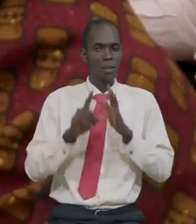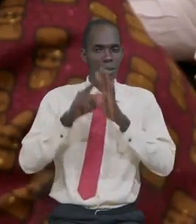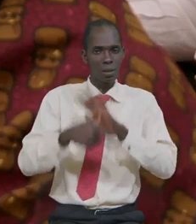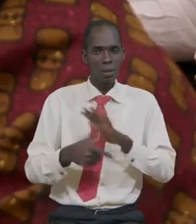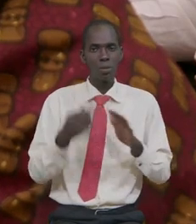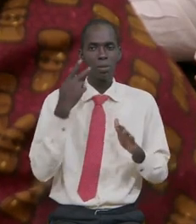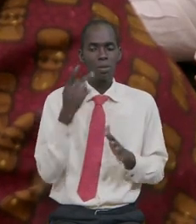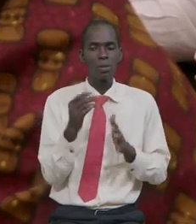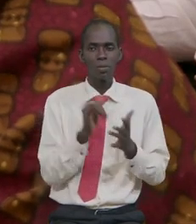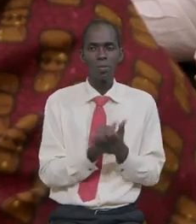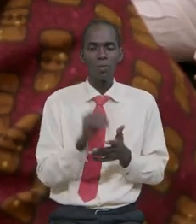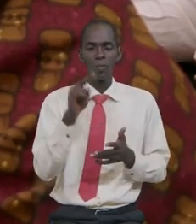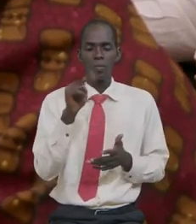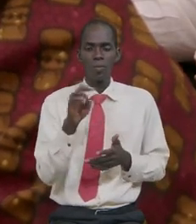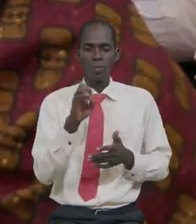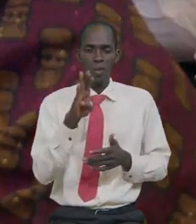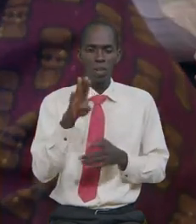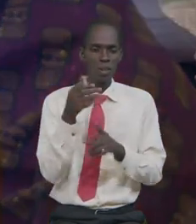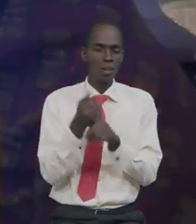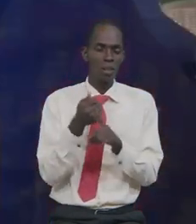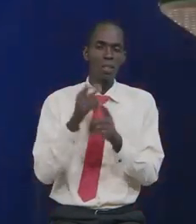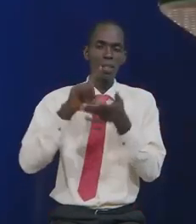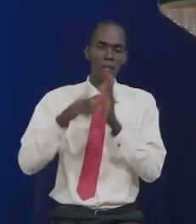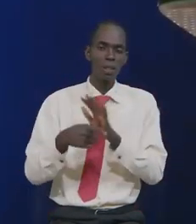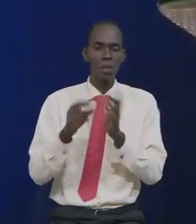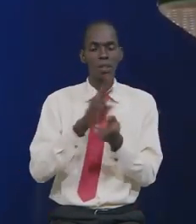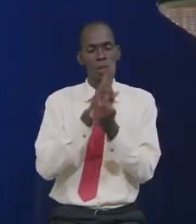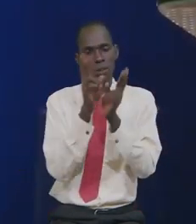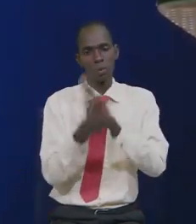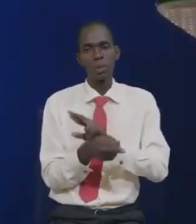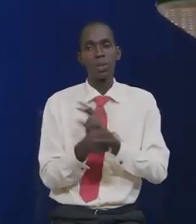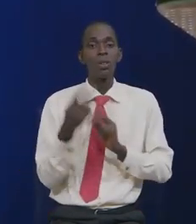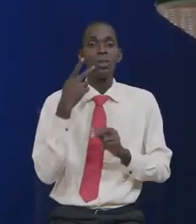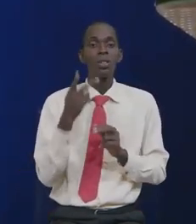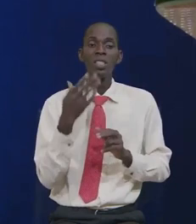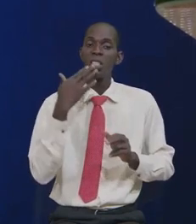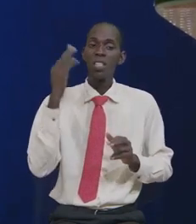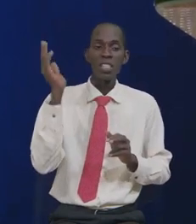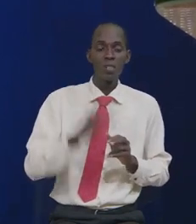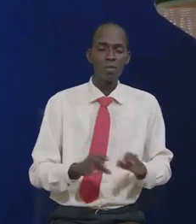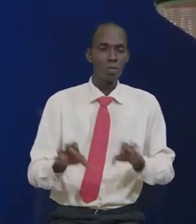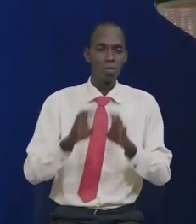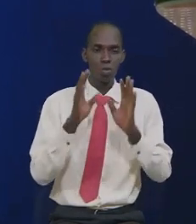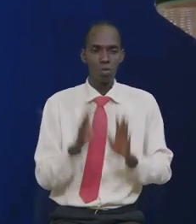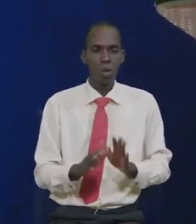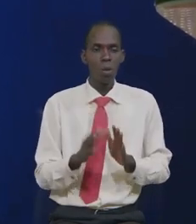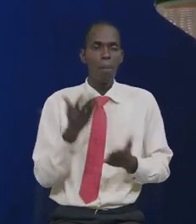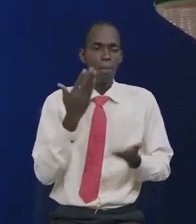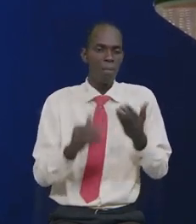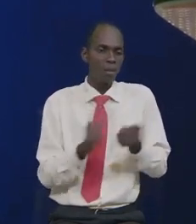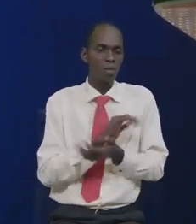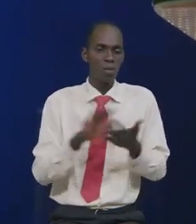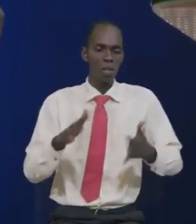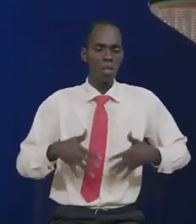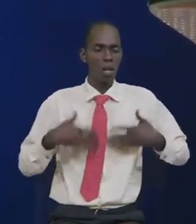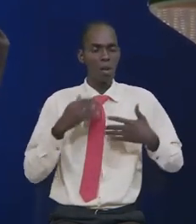help evildoers, they might lose their lives helping evildoers. And